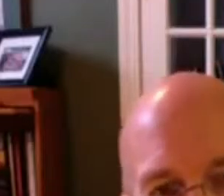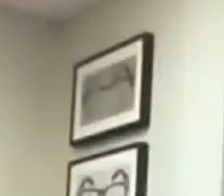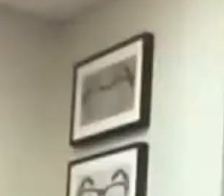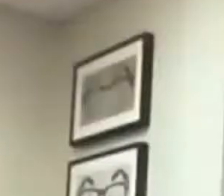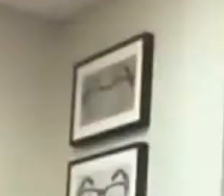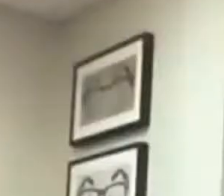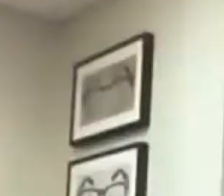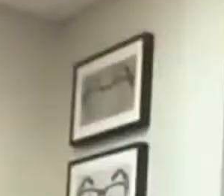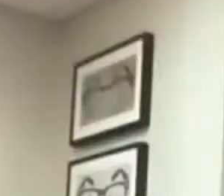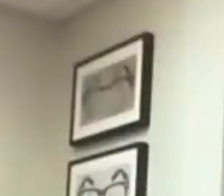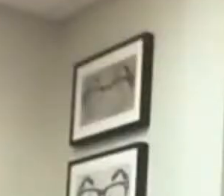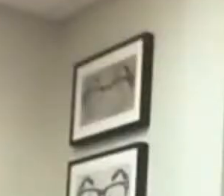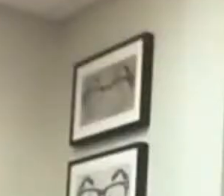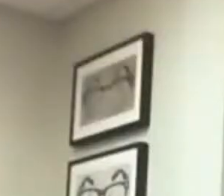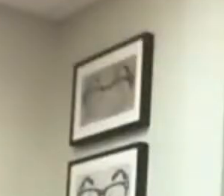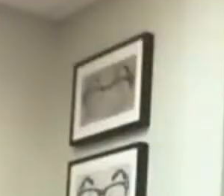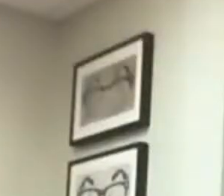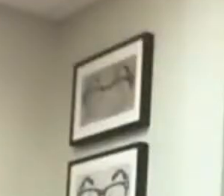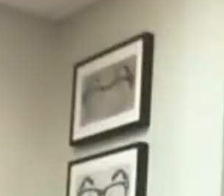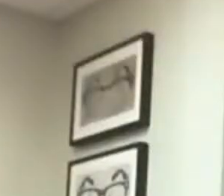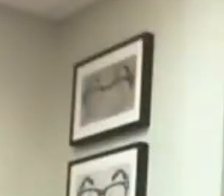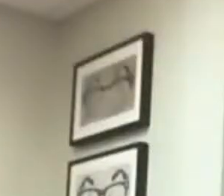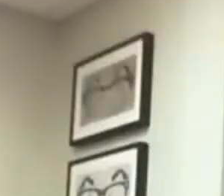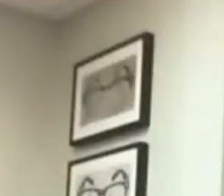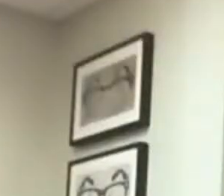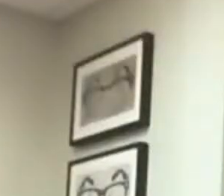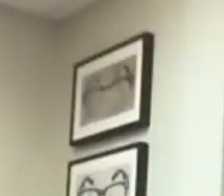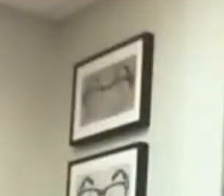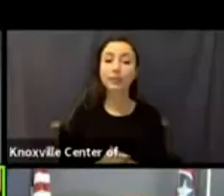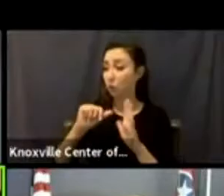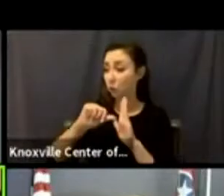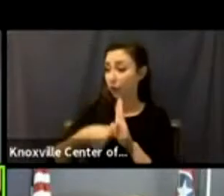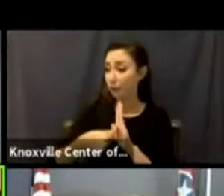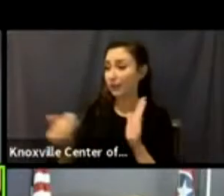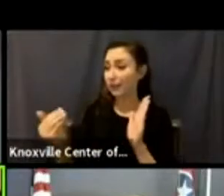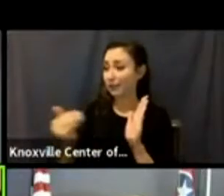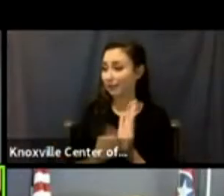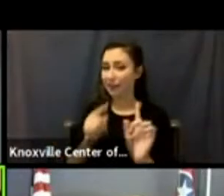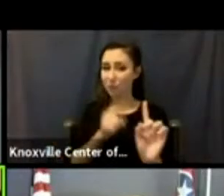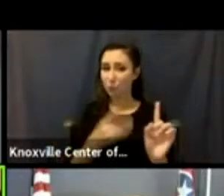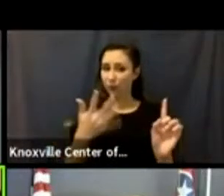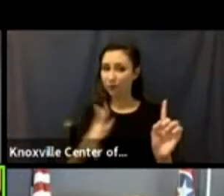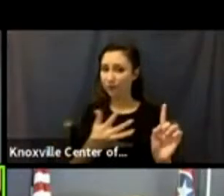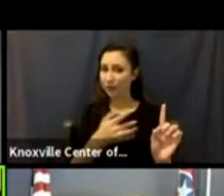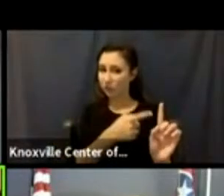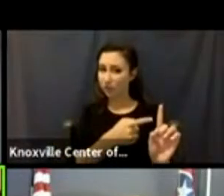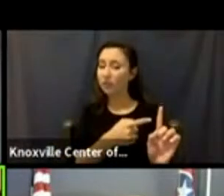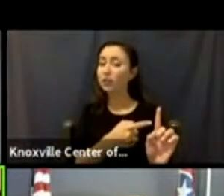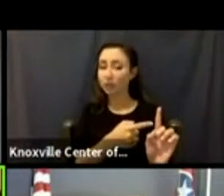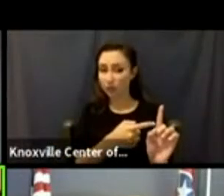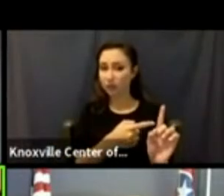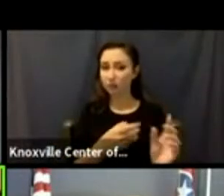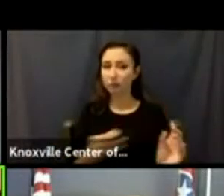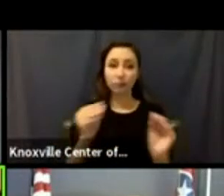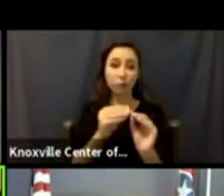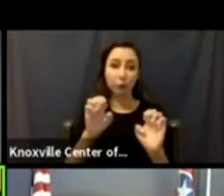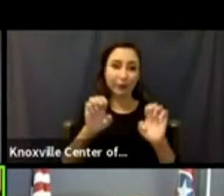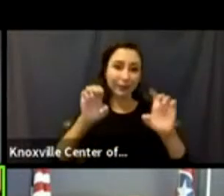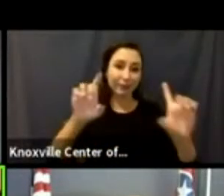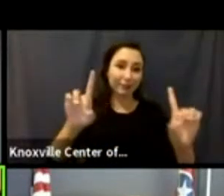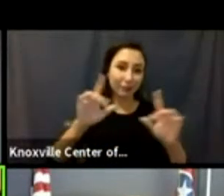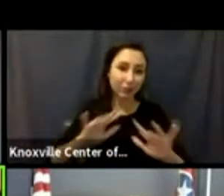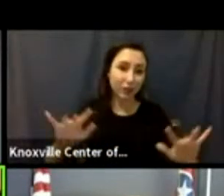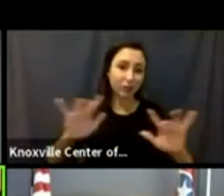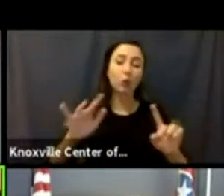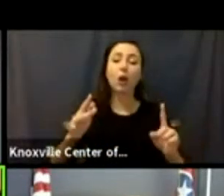And I'd like to just reemphasize a point that's already been made, just so that the more we can educate the community on this point is, regardless of what